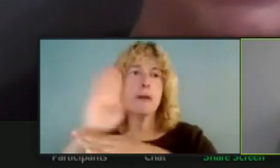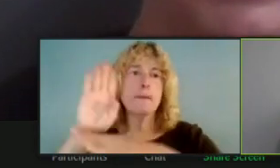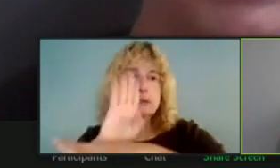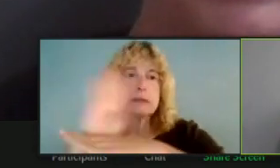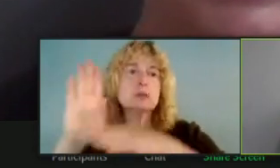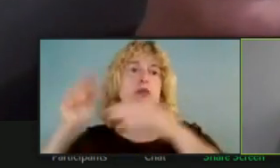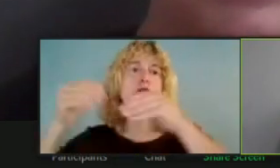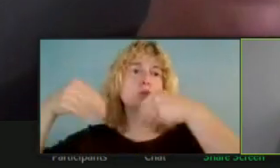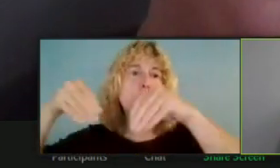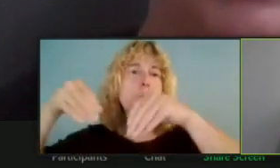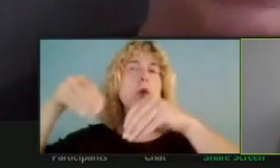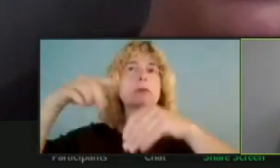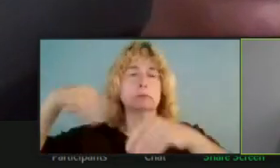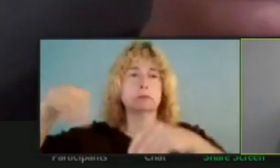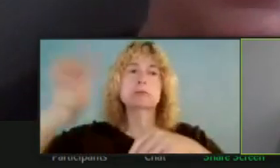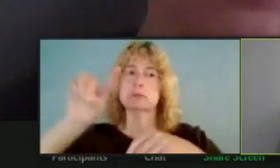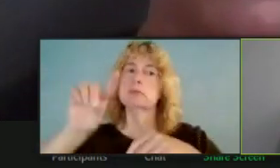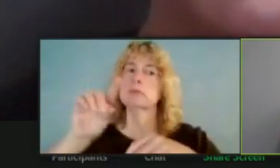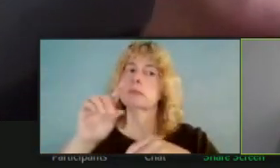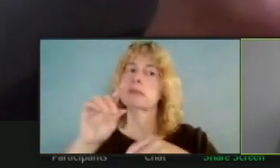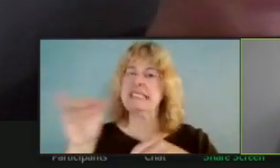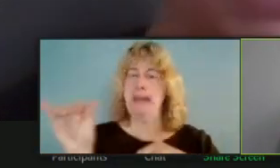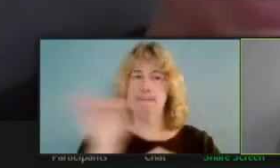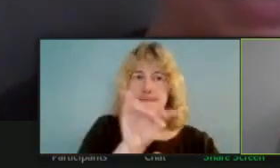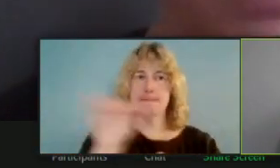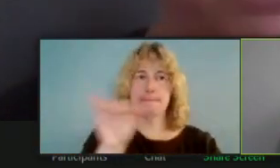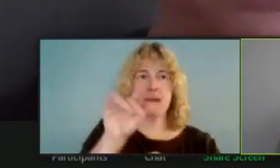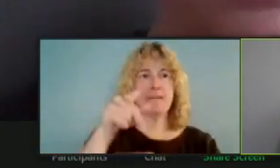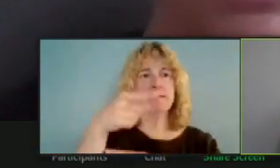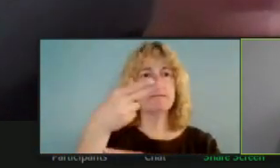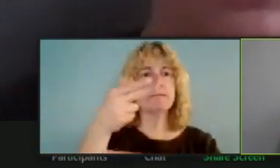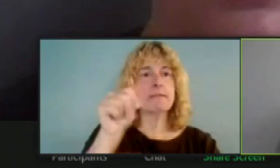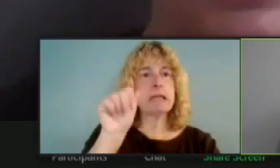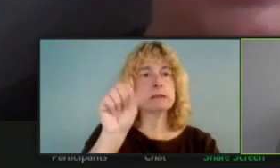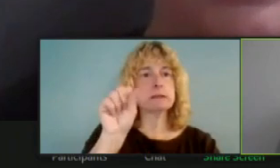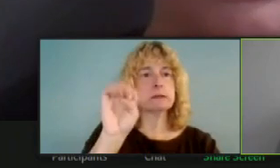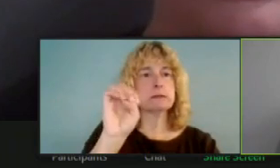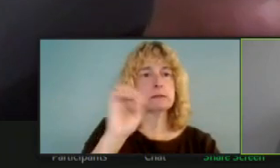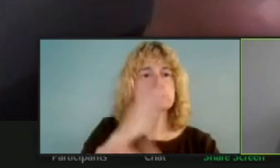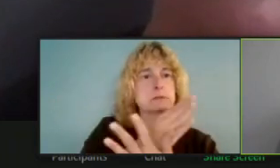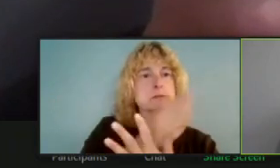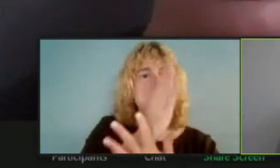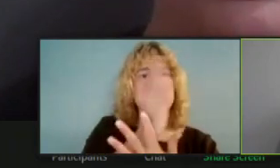phases. In that plan, there are 6 phases.